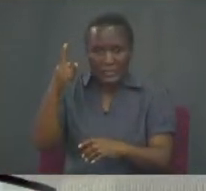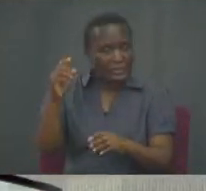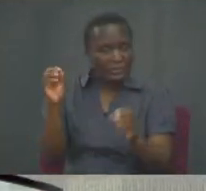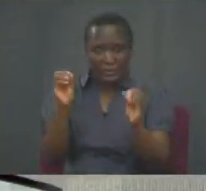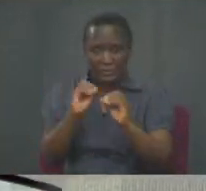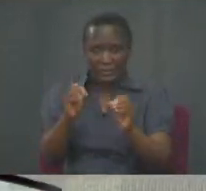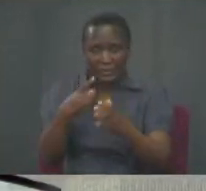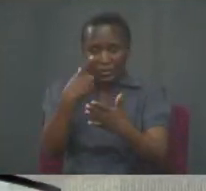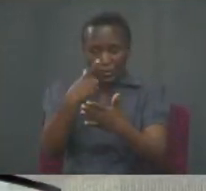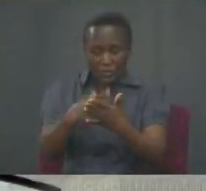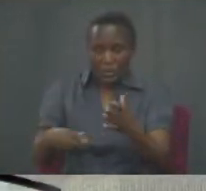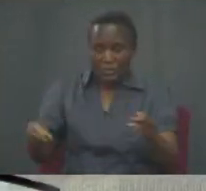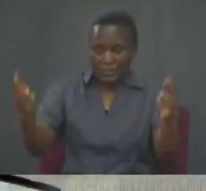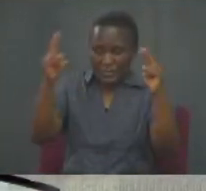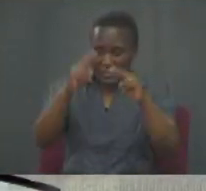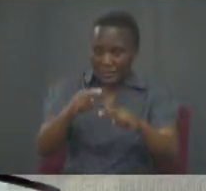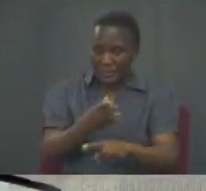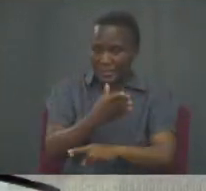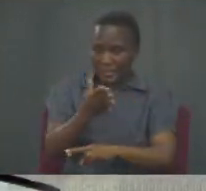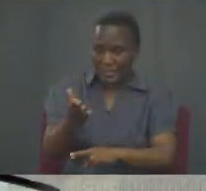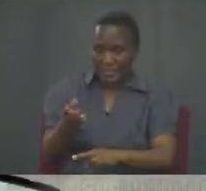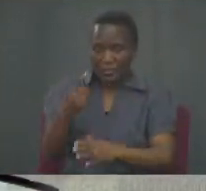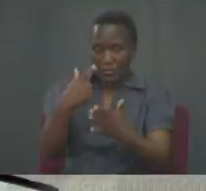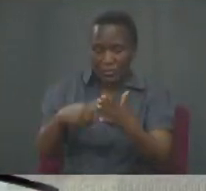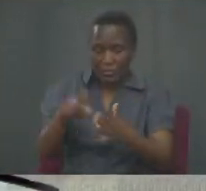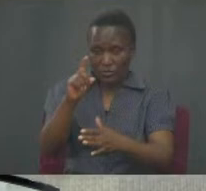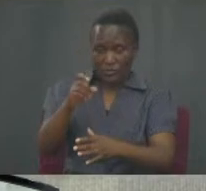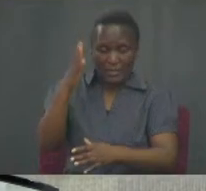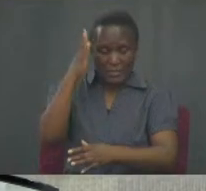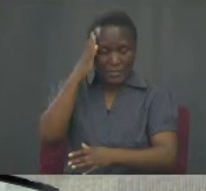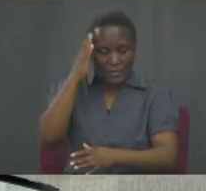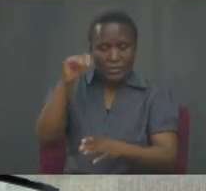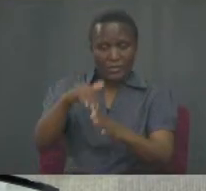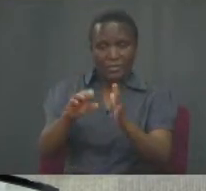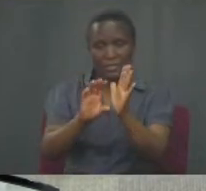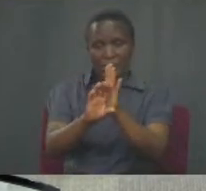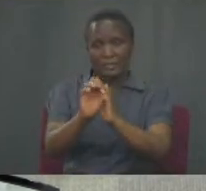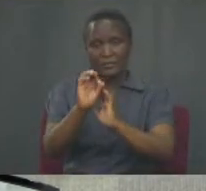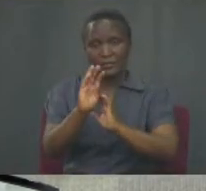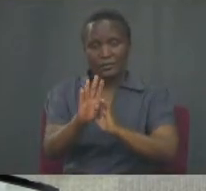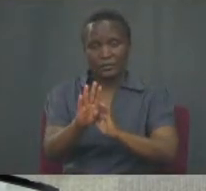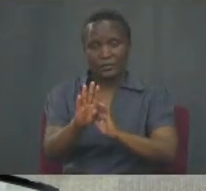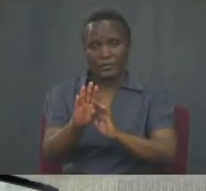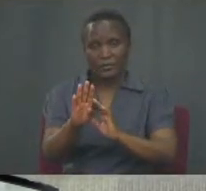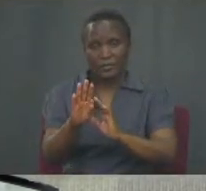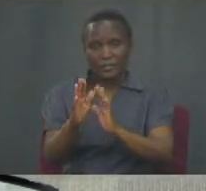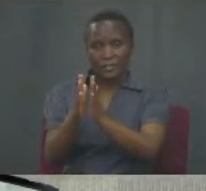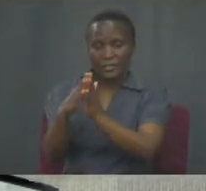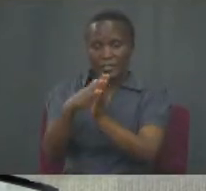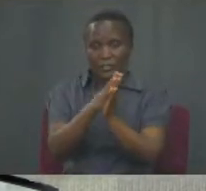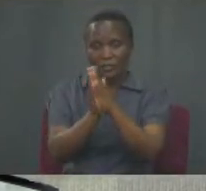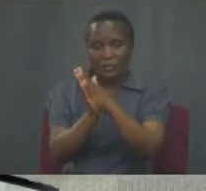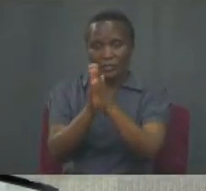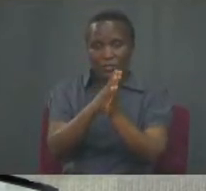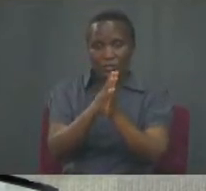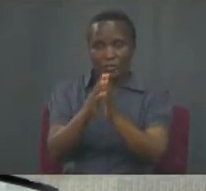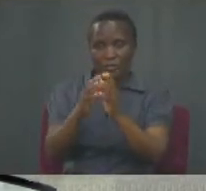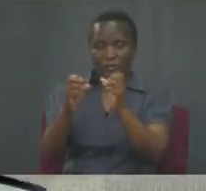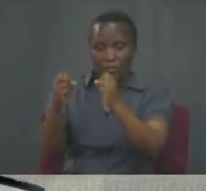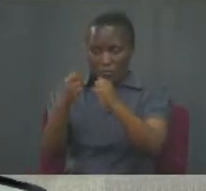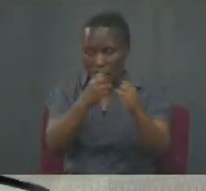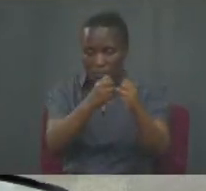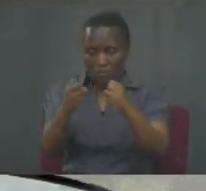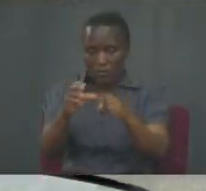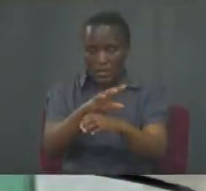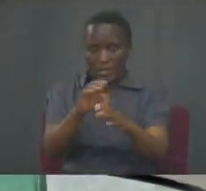was happening. What you need to know is that chapter 4 is the narration of the war, but chapter 5 is